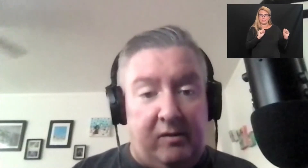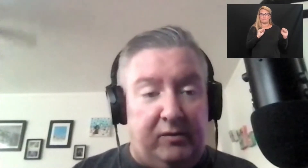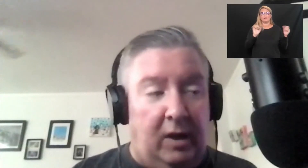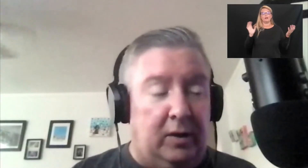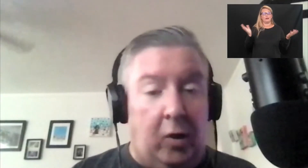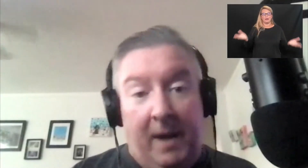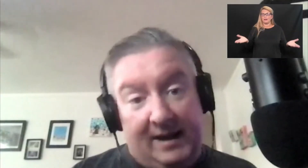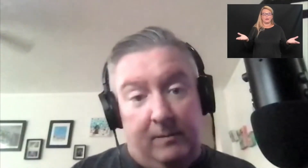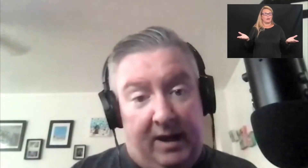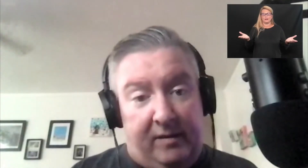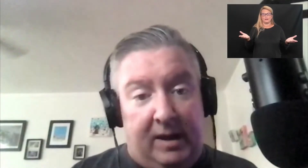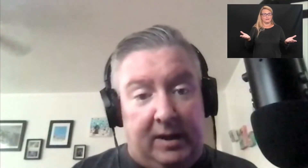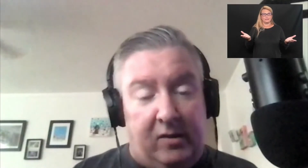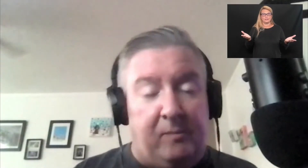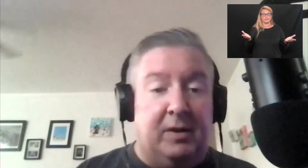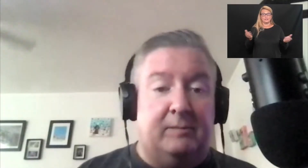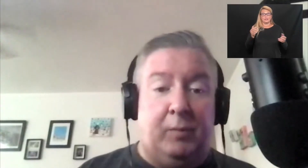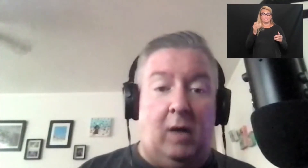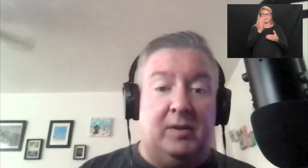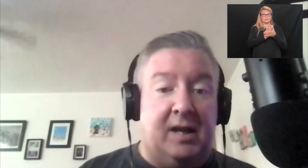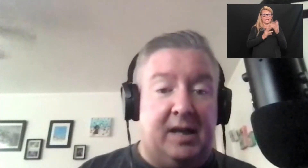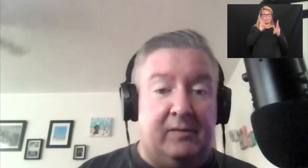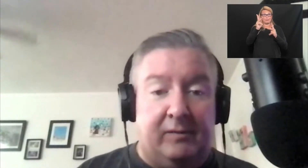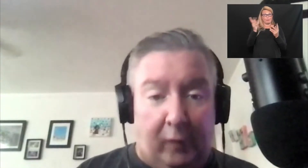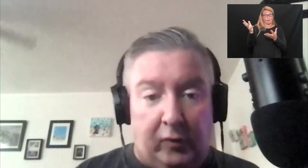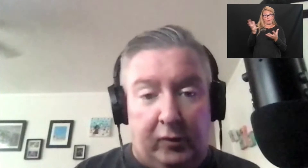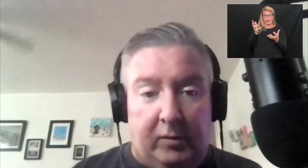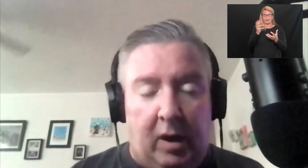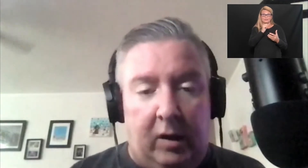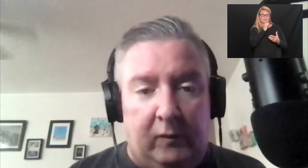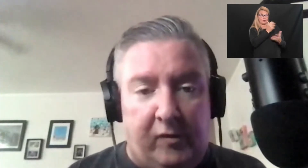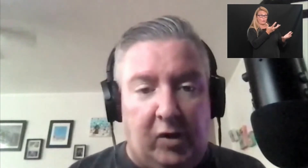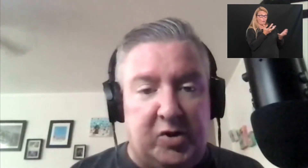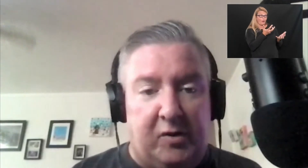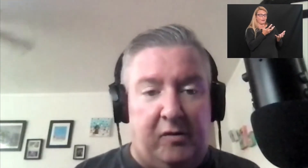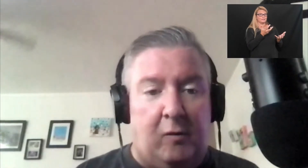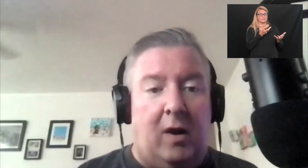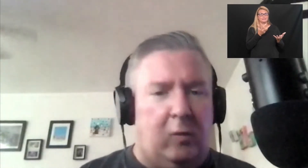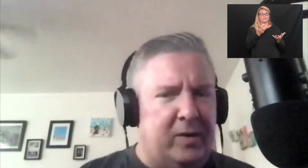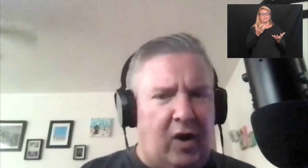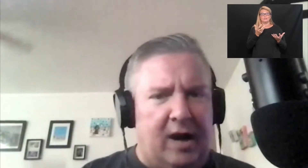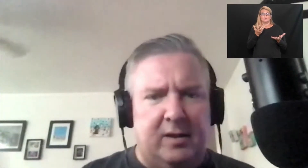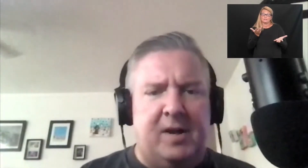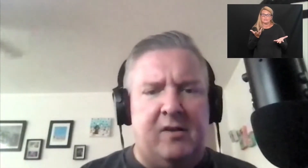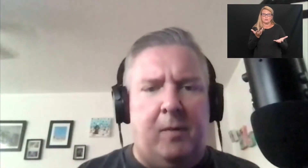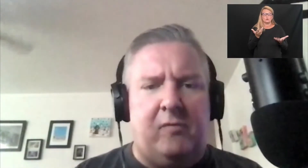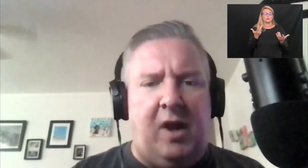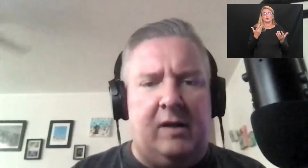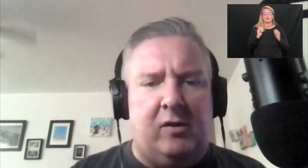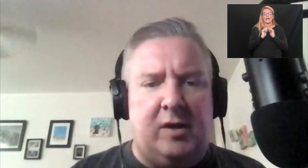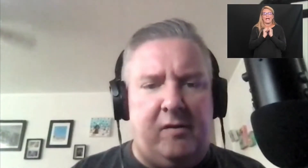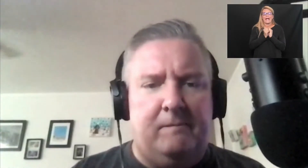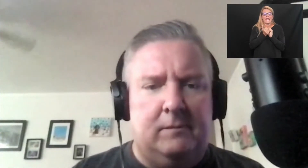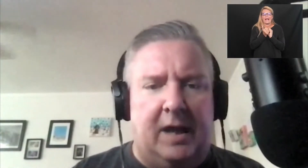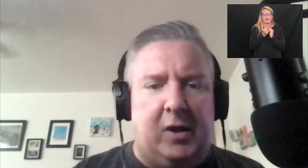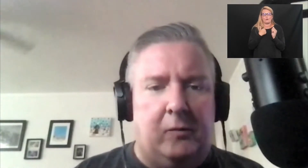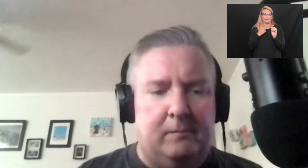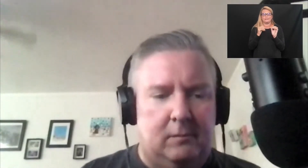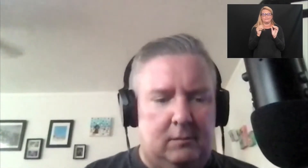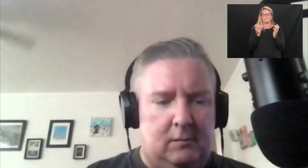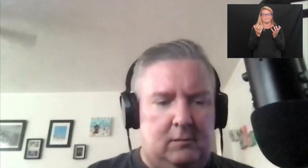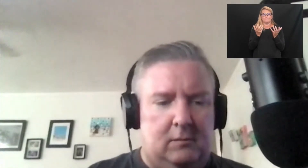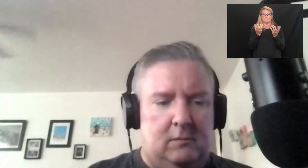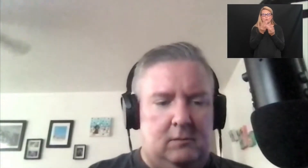to see us not only go back to mask mandates, but probably take even further restrictions as well? Are we trying to appease both sides on this? Thank